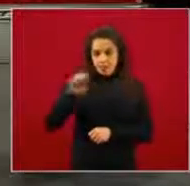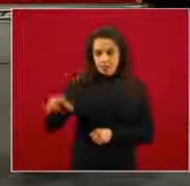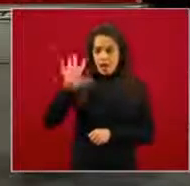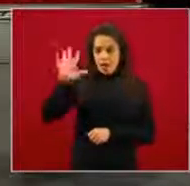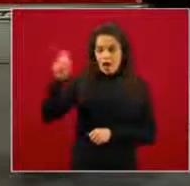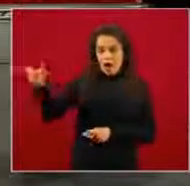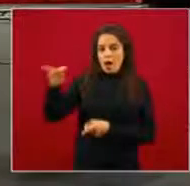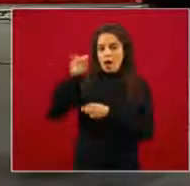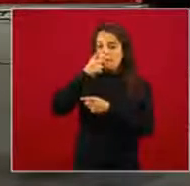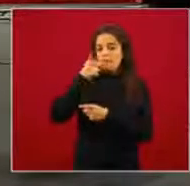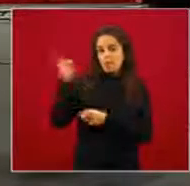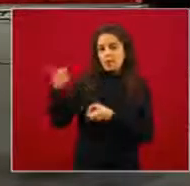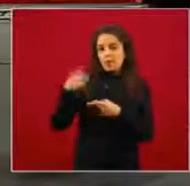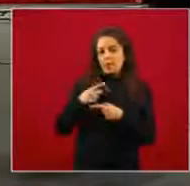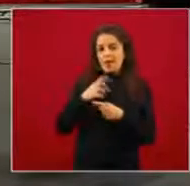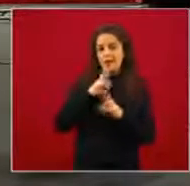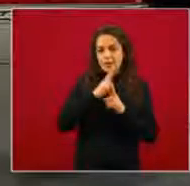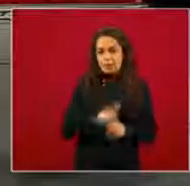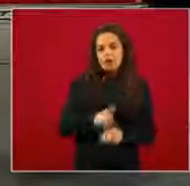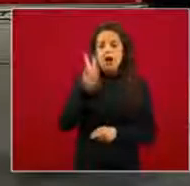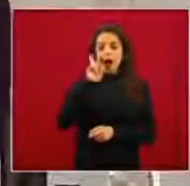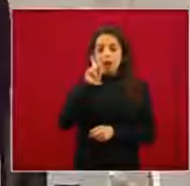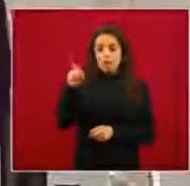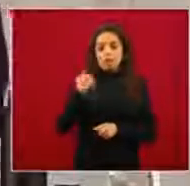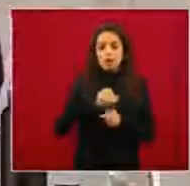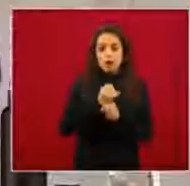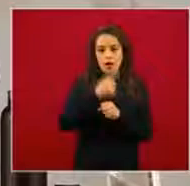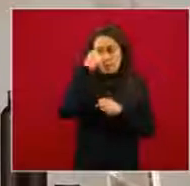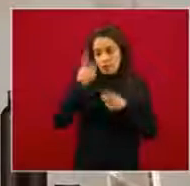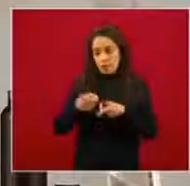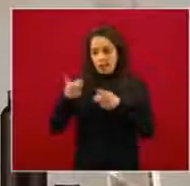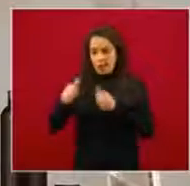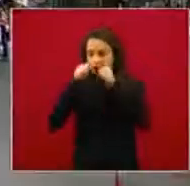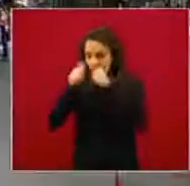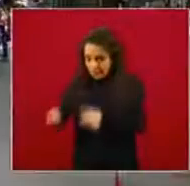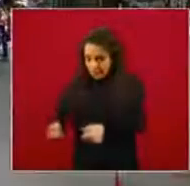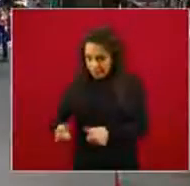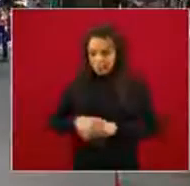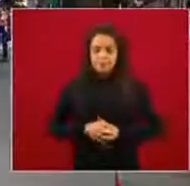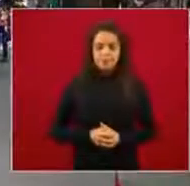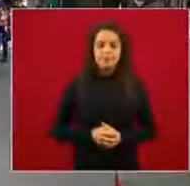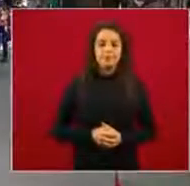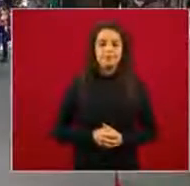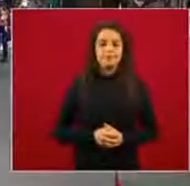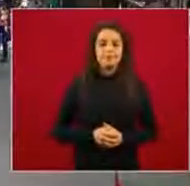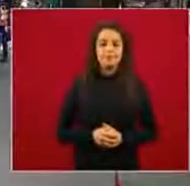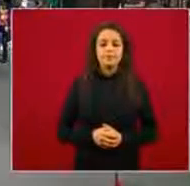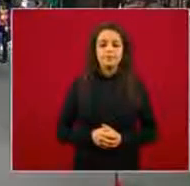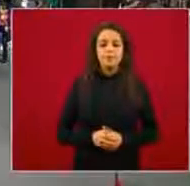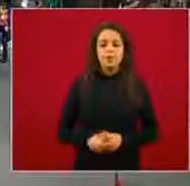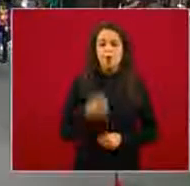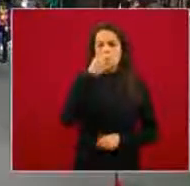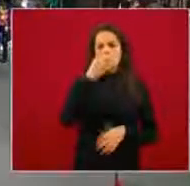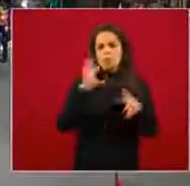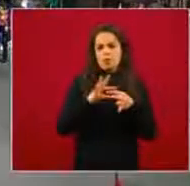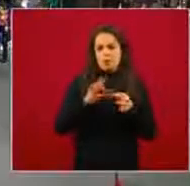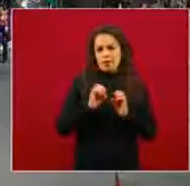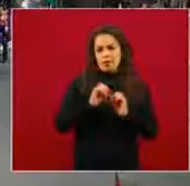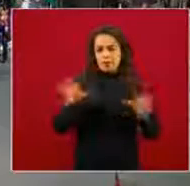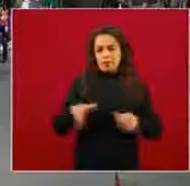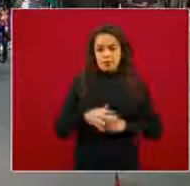and the general manager of ISTE, and they answered that they will follow up regarding this situation.